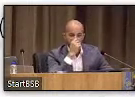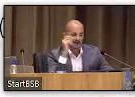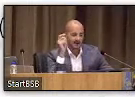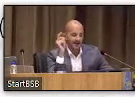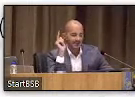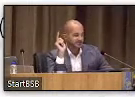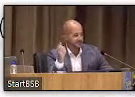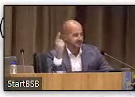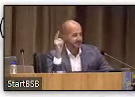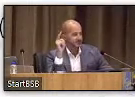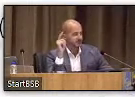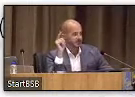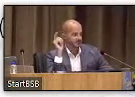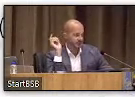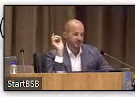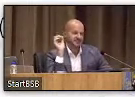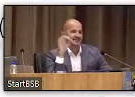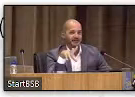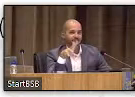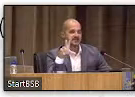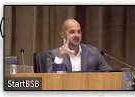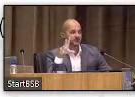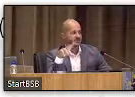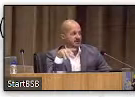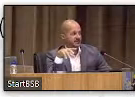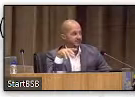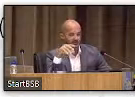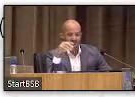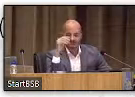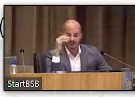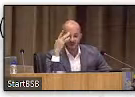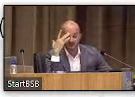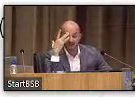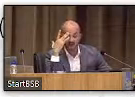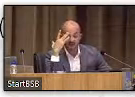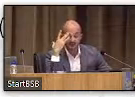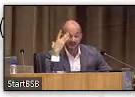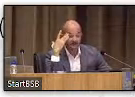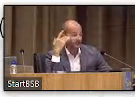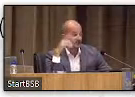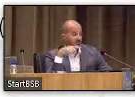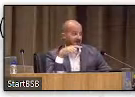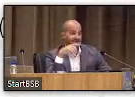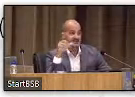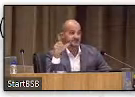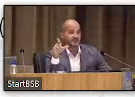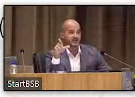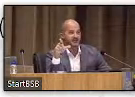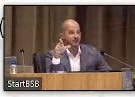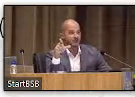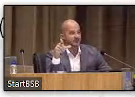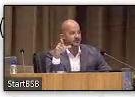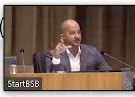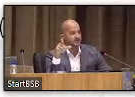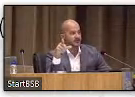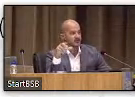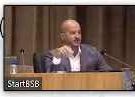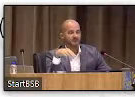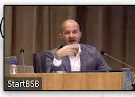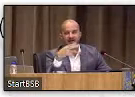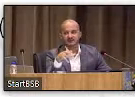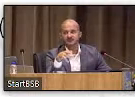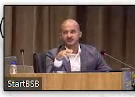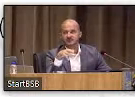the clinical characteristics, understand what kind of therapy can be used because this is